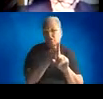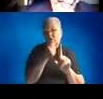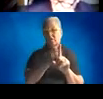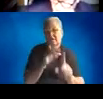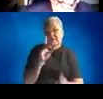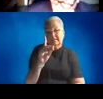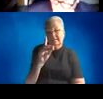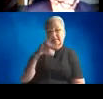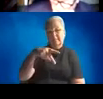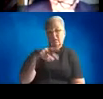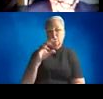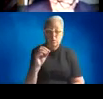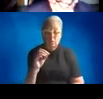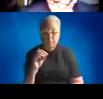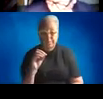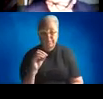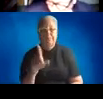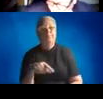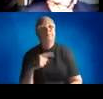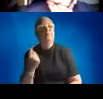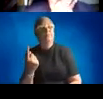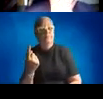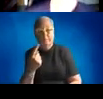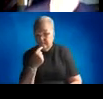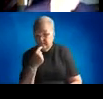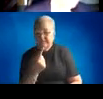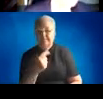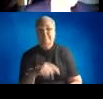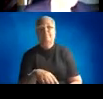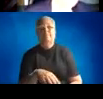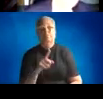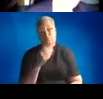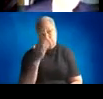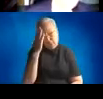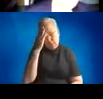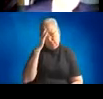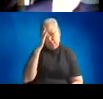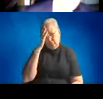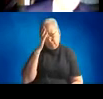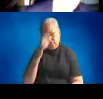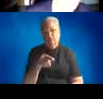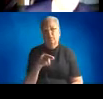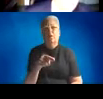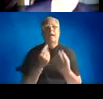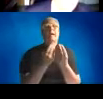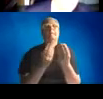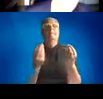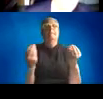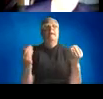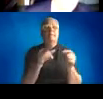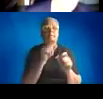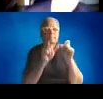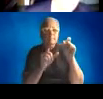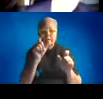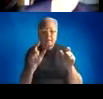Leslie-Ann Huggins, to know the prevalence and be able to know the population for decision-making process. It is